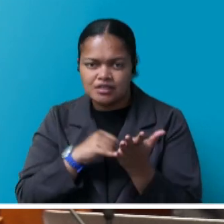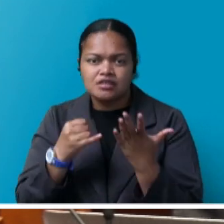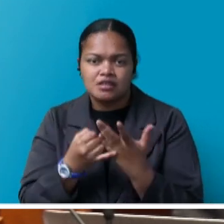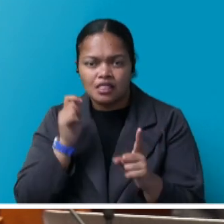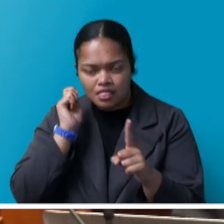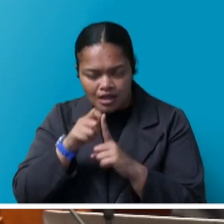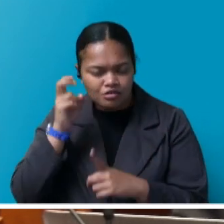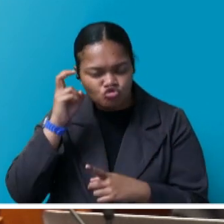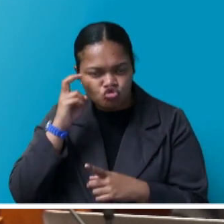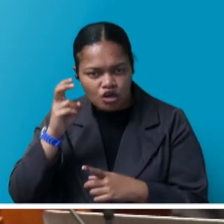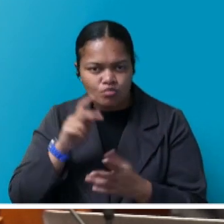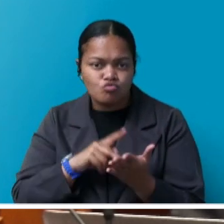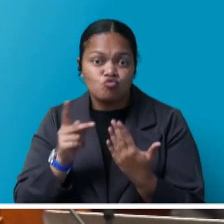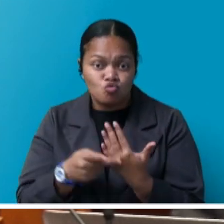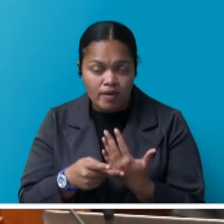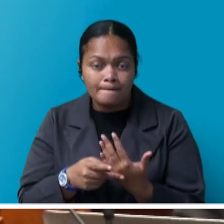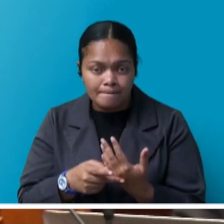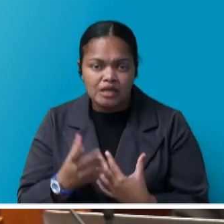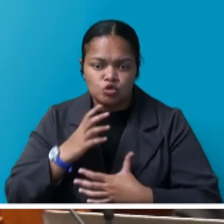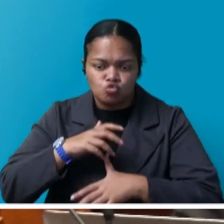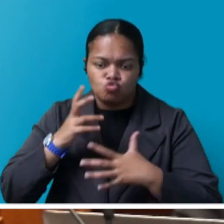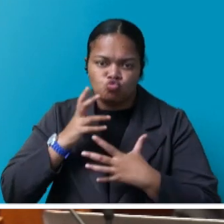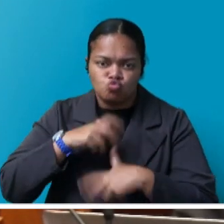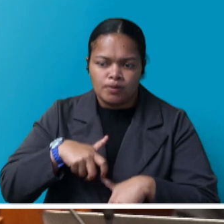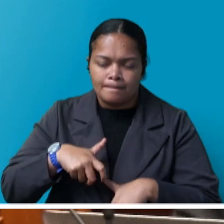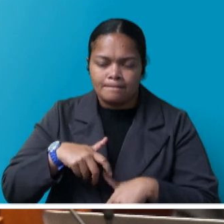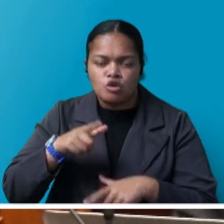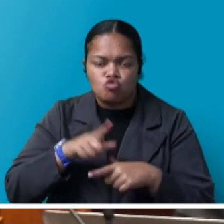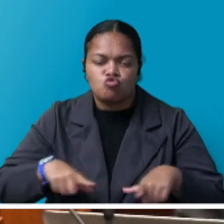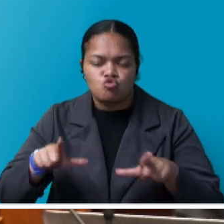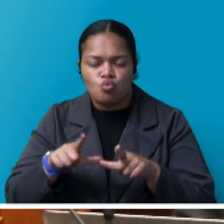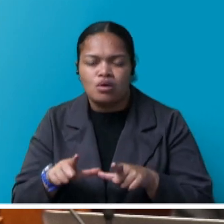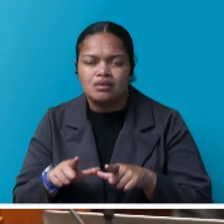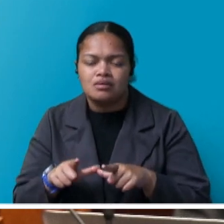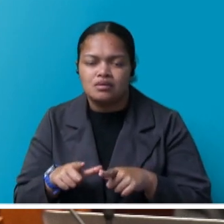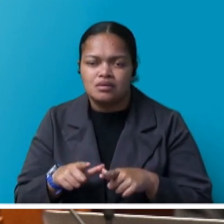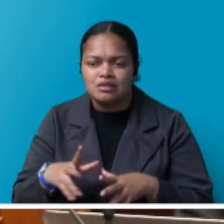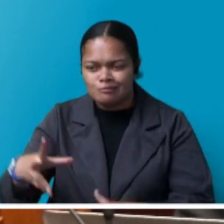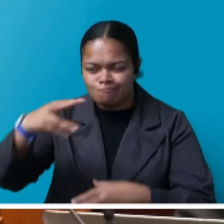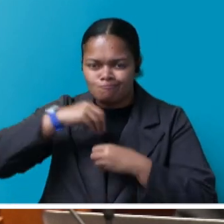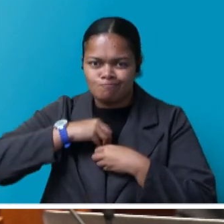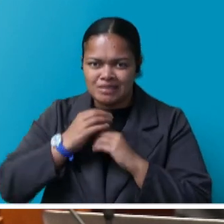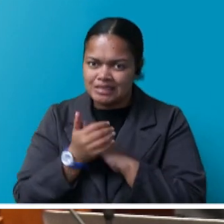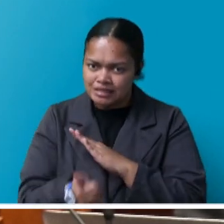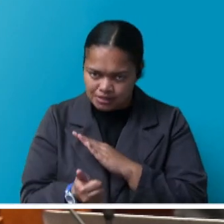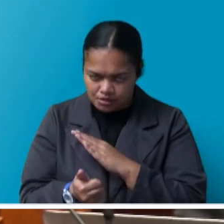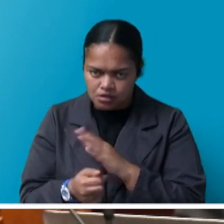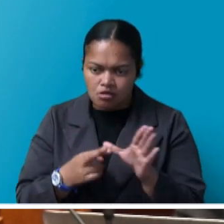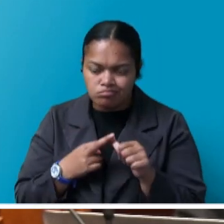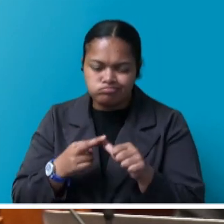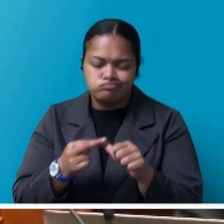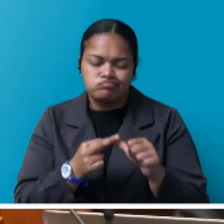training programs, we are equipping local leaders and community members with the knowledge and skills to respond effectively to